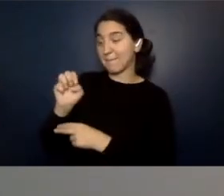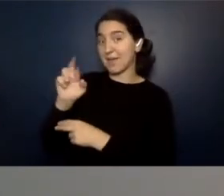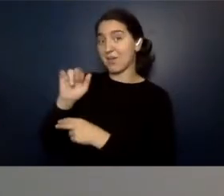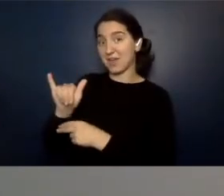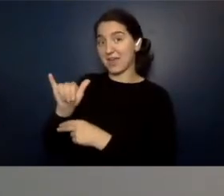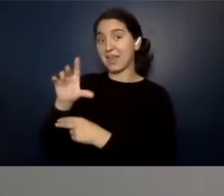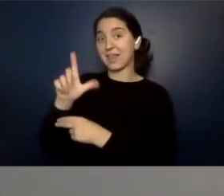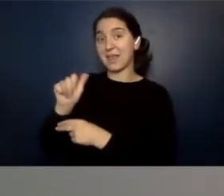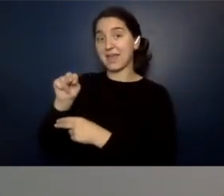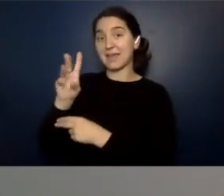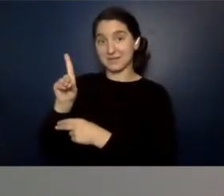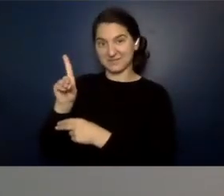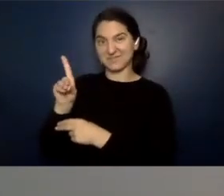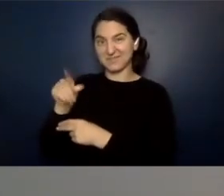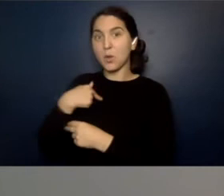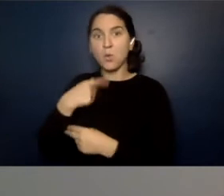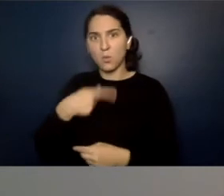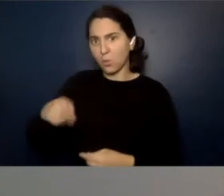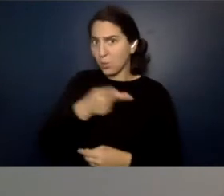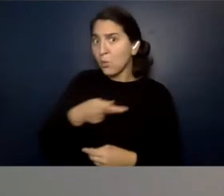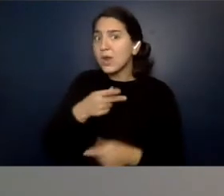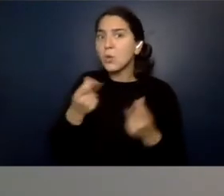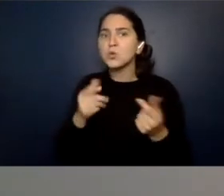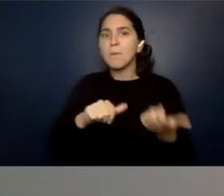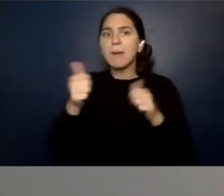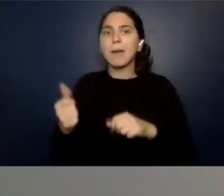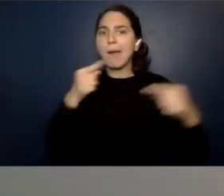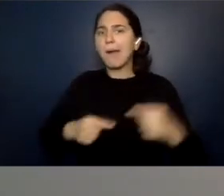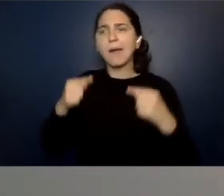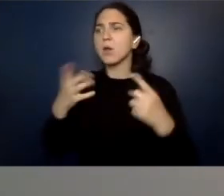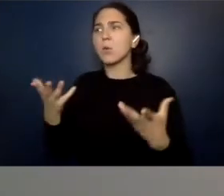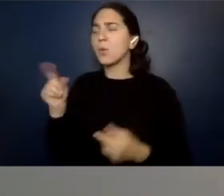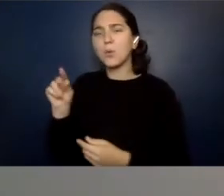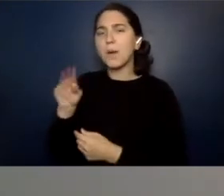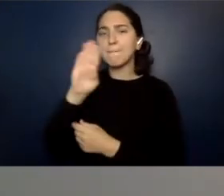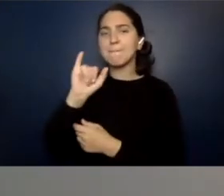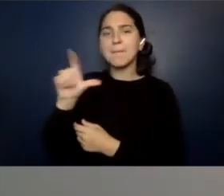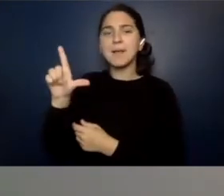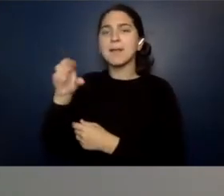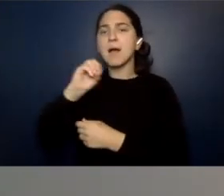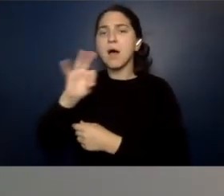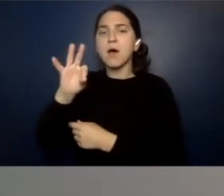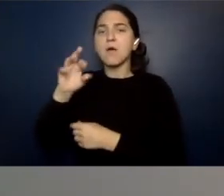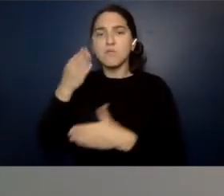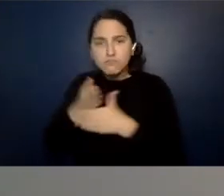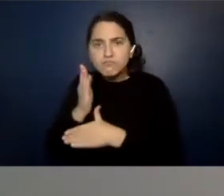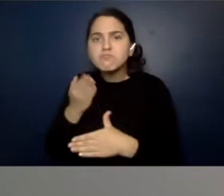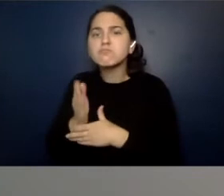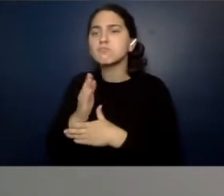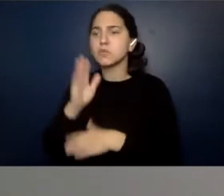skillfully organized a significant number to demand that Northern Baptists go back